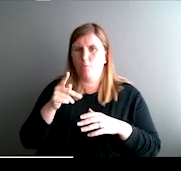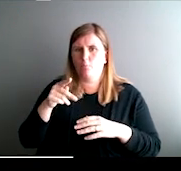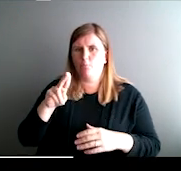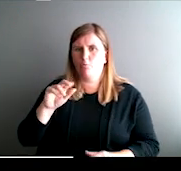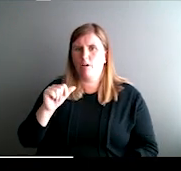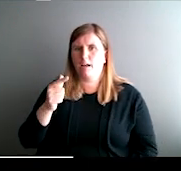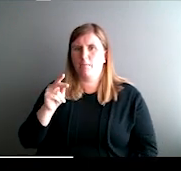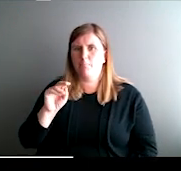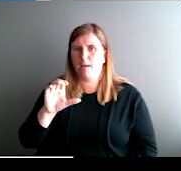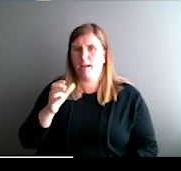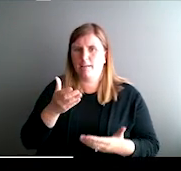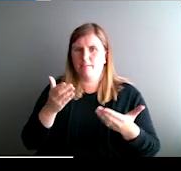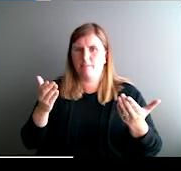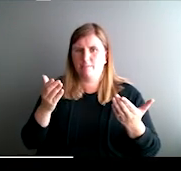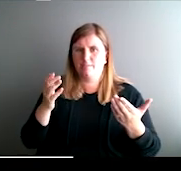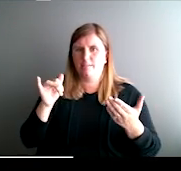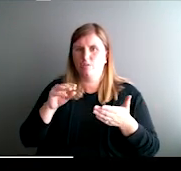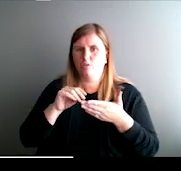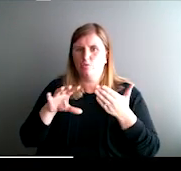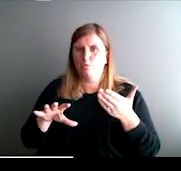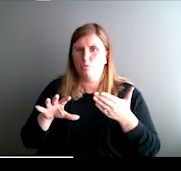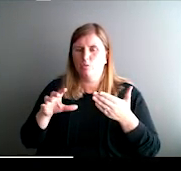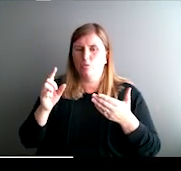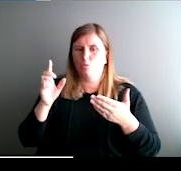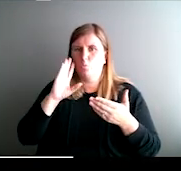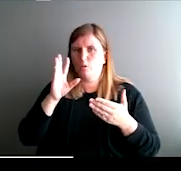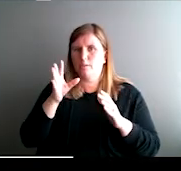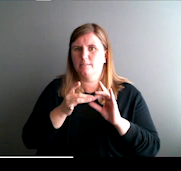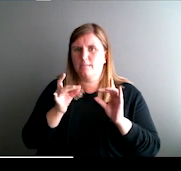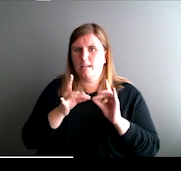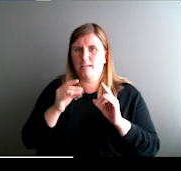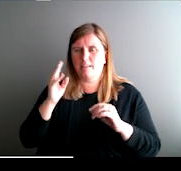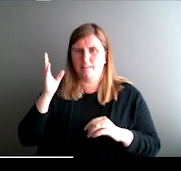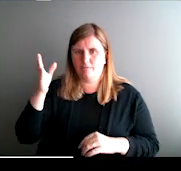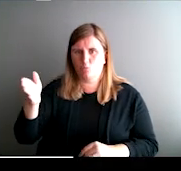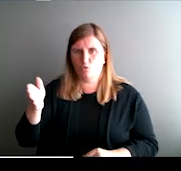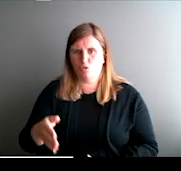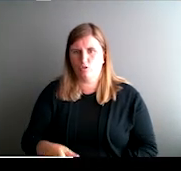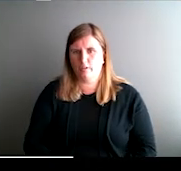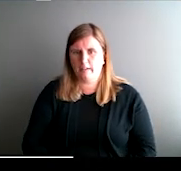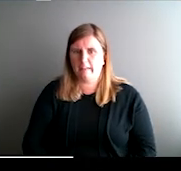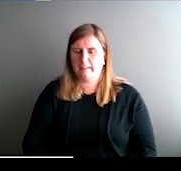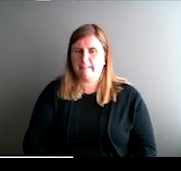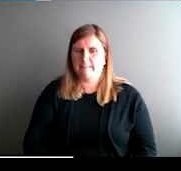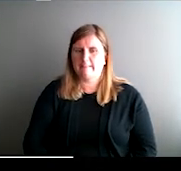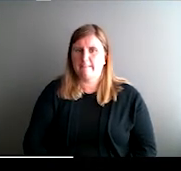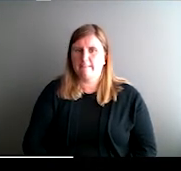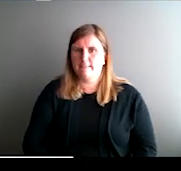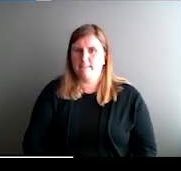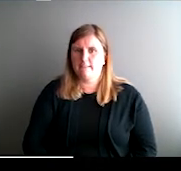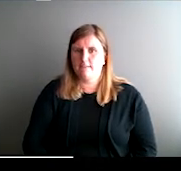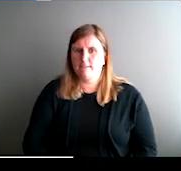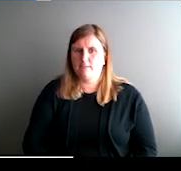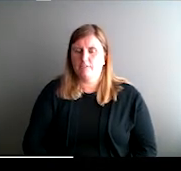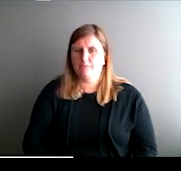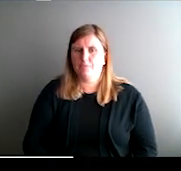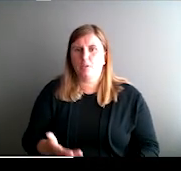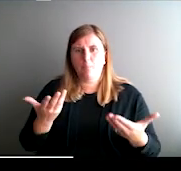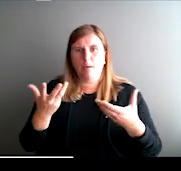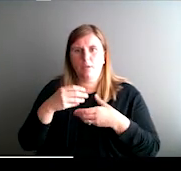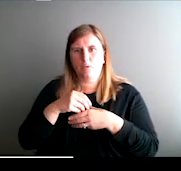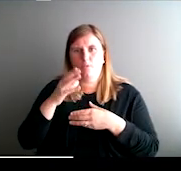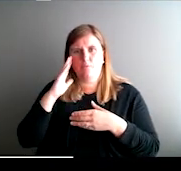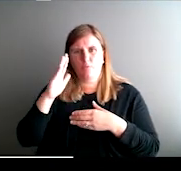pragmatic things that the student is going to say in the future. This might include